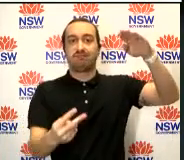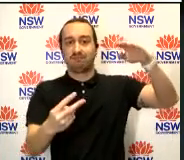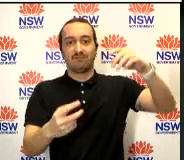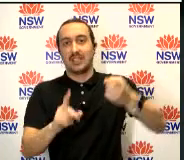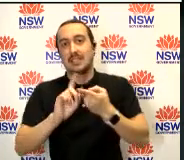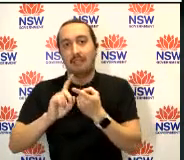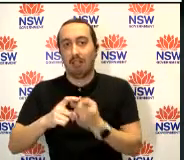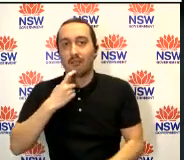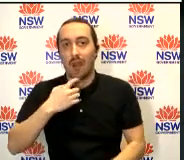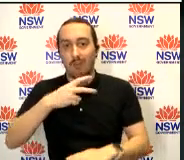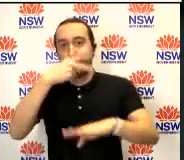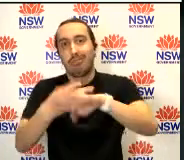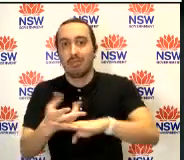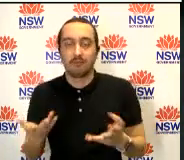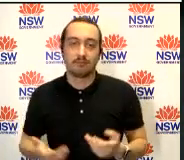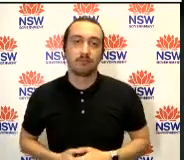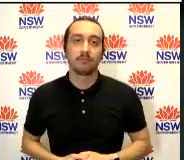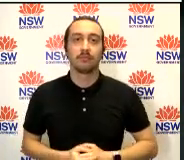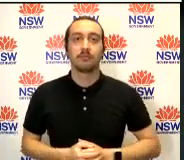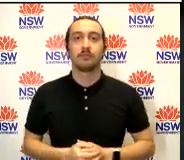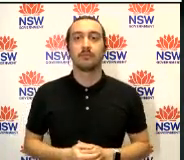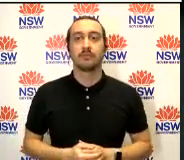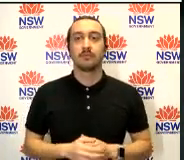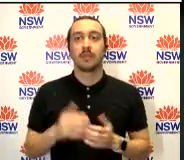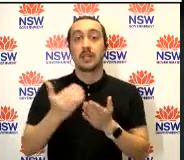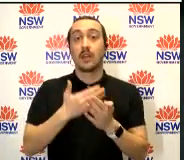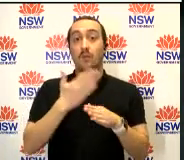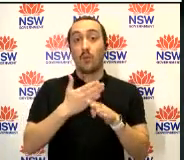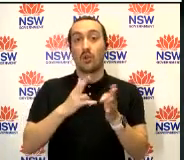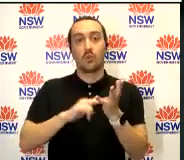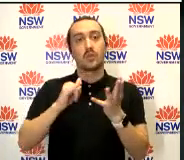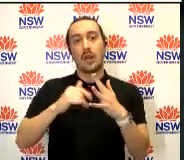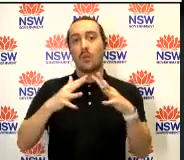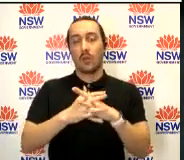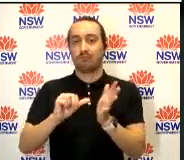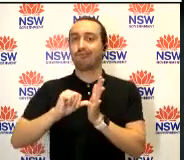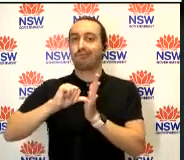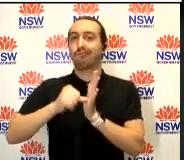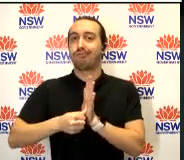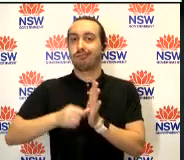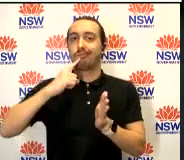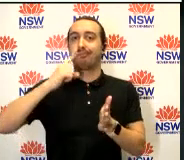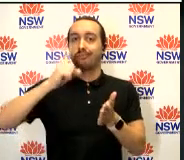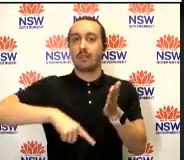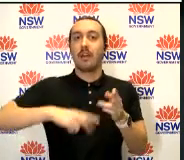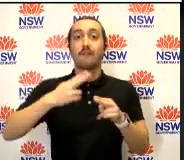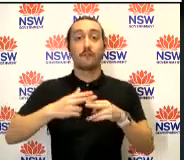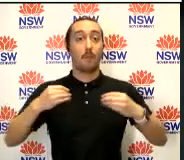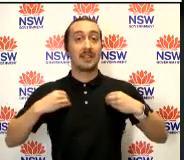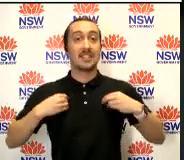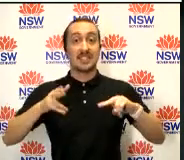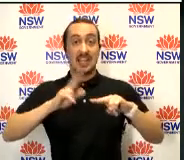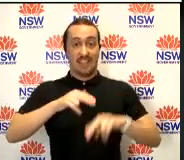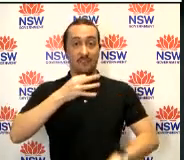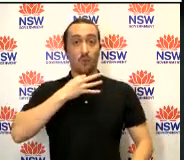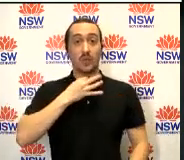SafeWork New South Wales is taking a zero-tolerance approach to PCBUs who put workers' safety at risk.